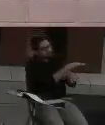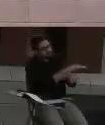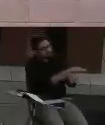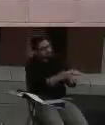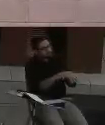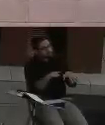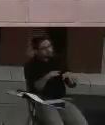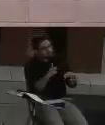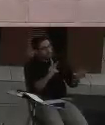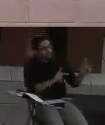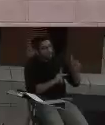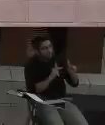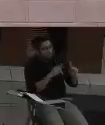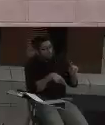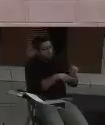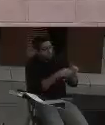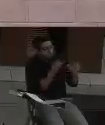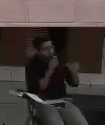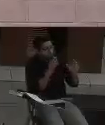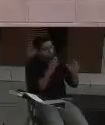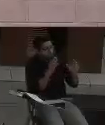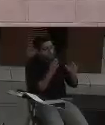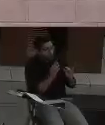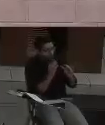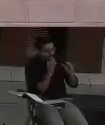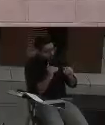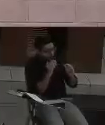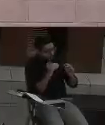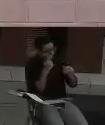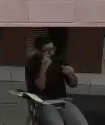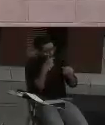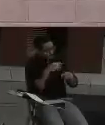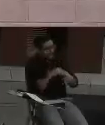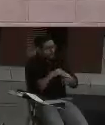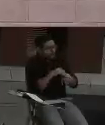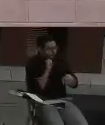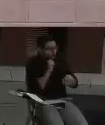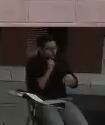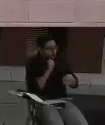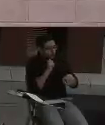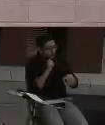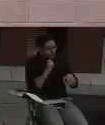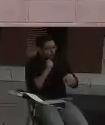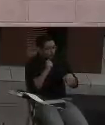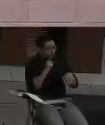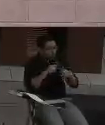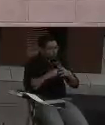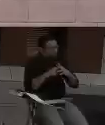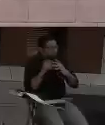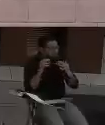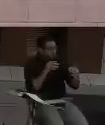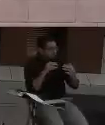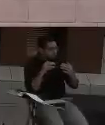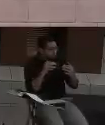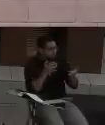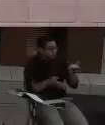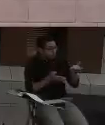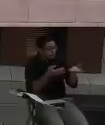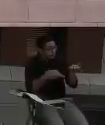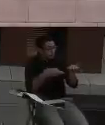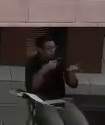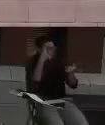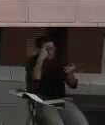rally cry. Many of them, in fact, were hoping for a call to arms. They'd heard that perhaps this Jesus was the